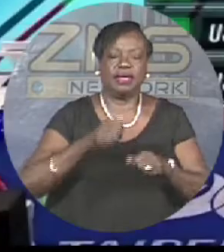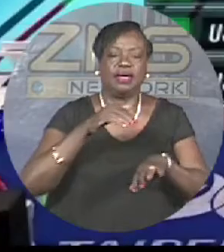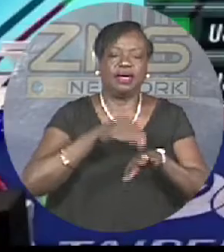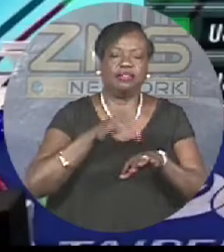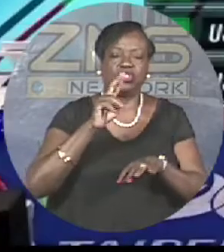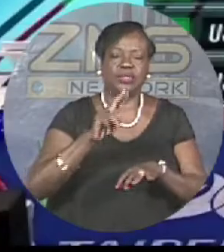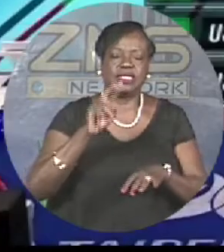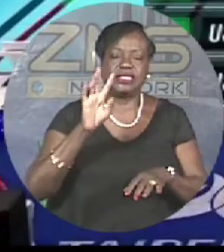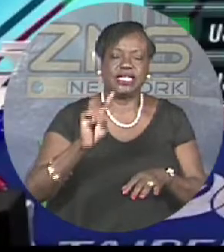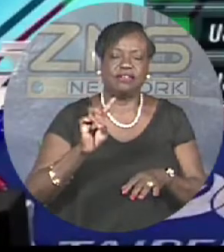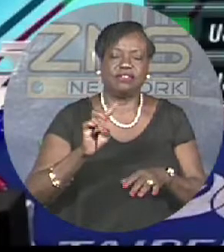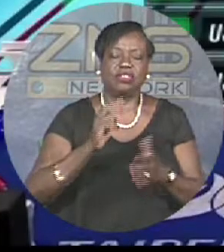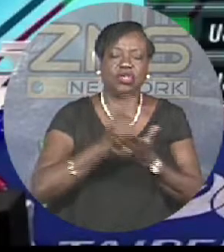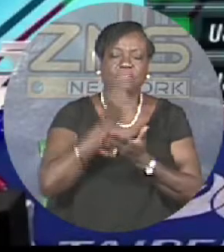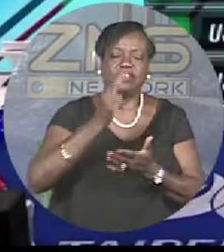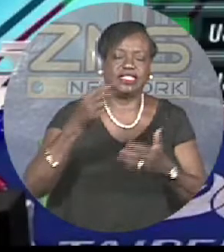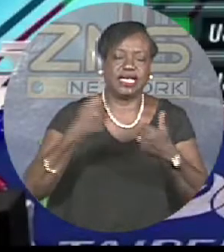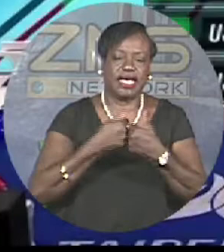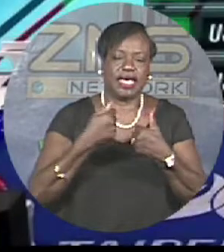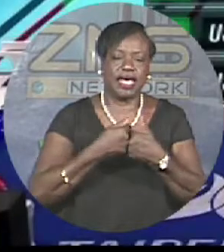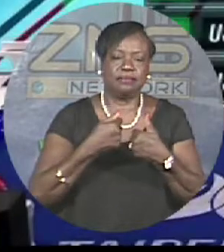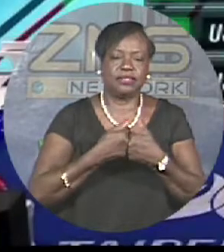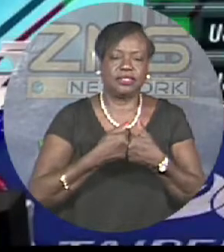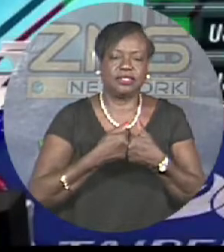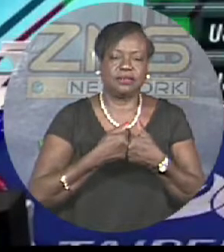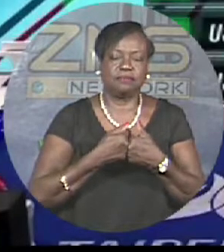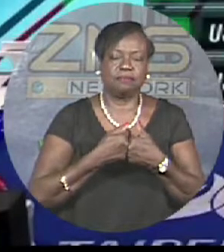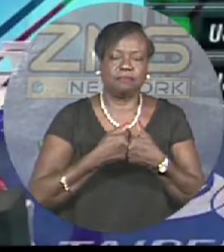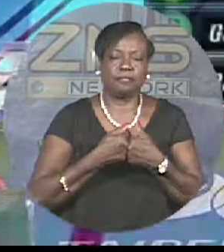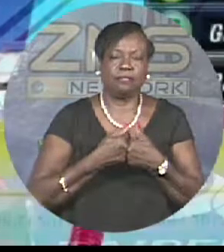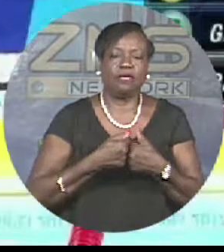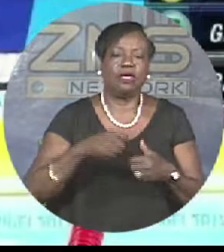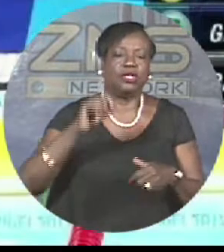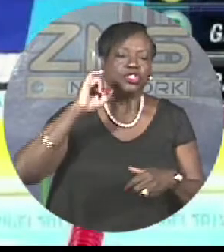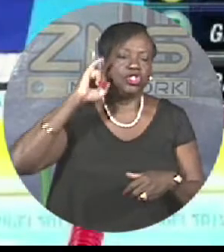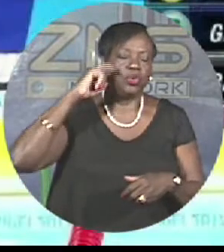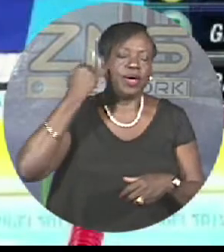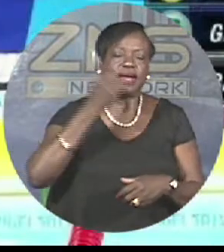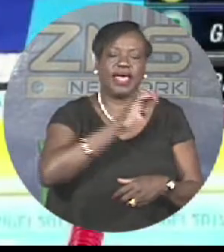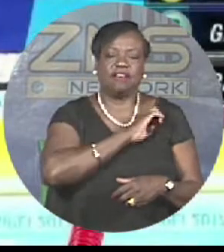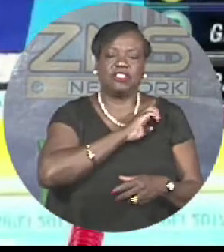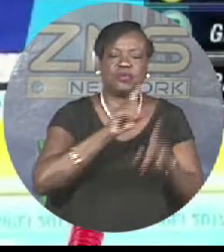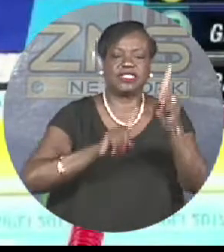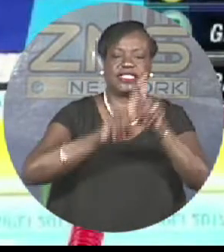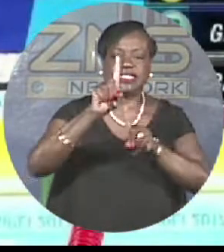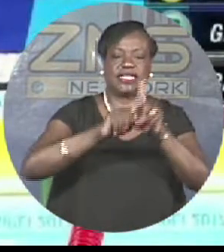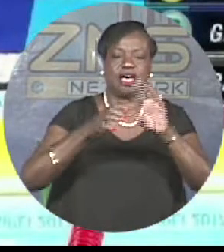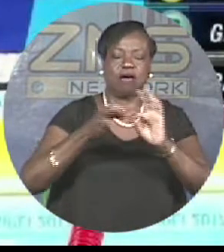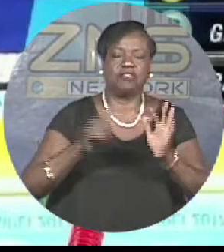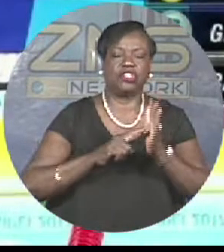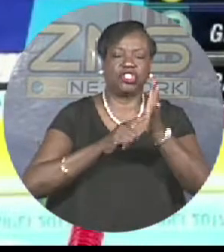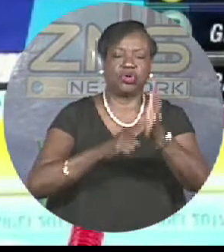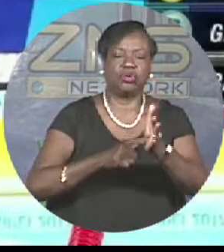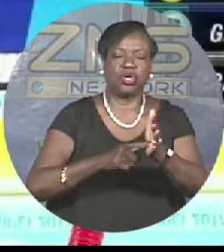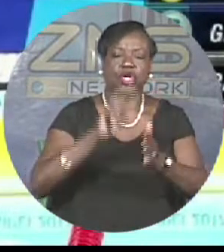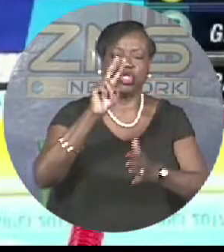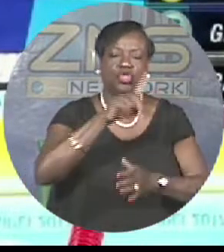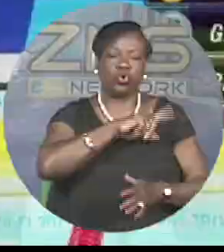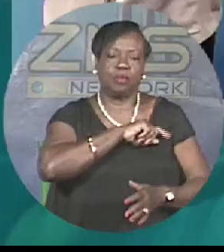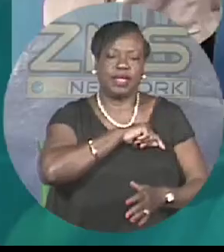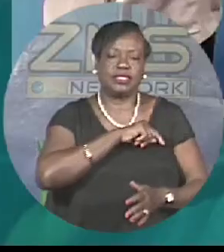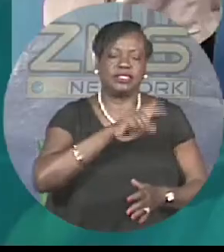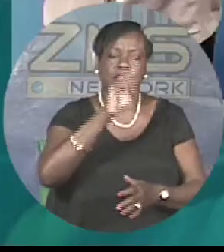University Games. Grand Bahama native Joanna Evans was the star of the show. She bagged two medals, a bronze and silver, in